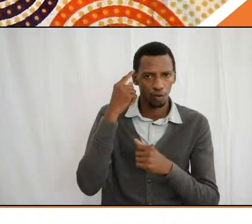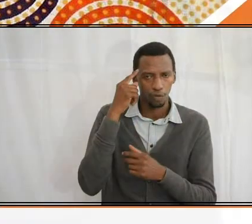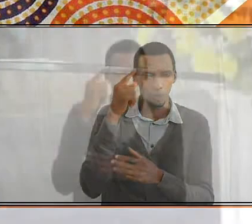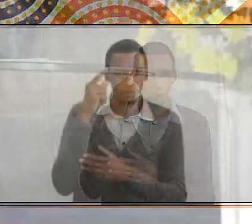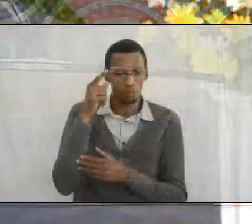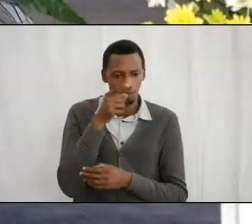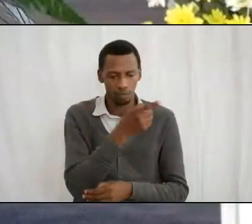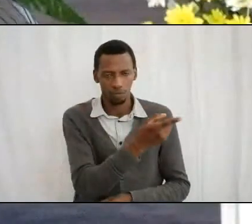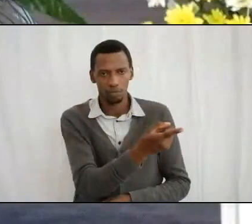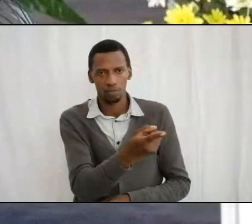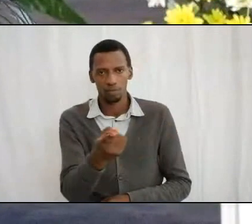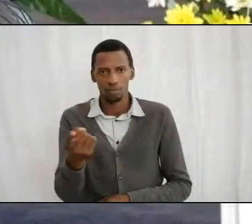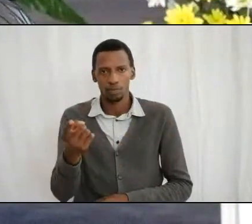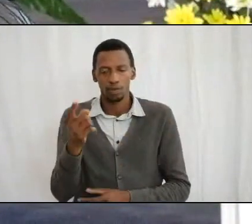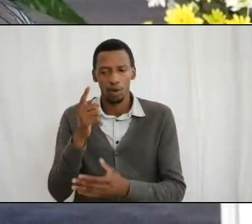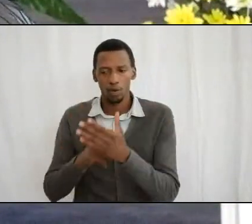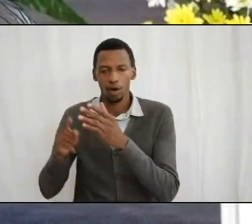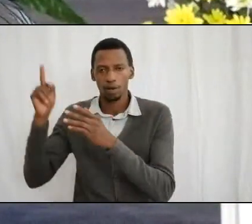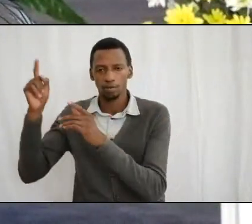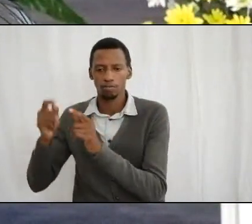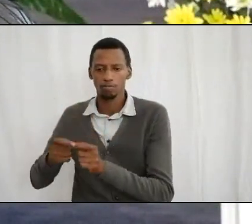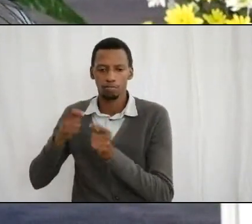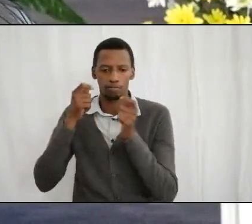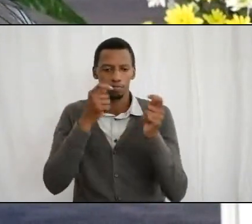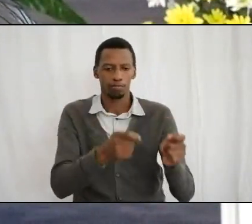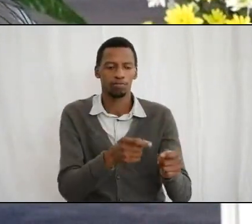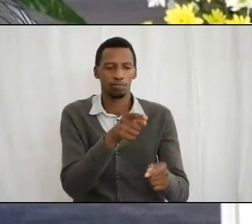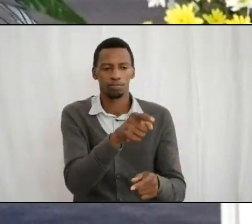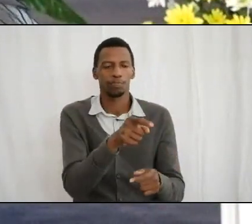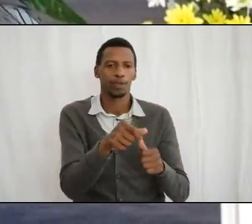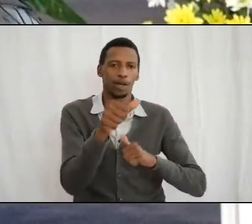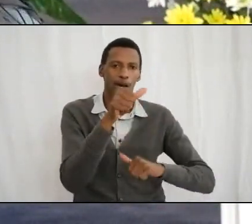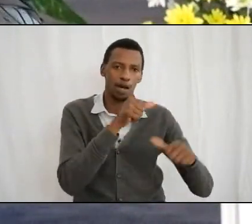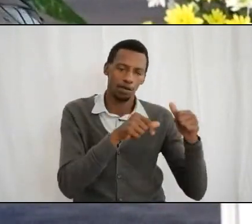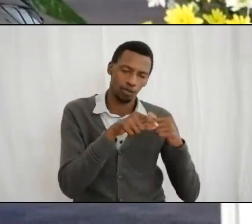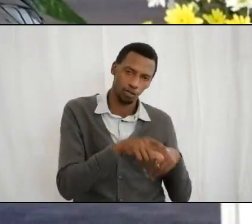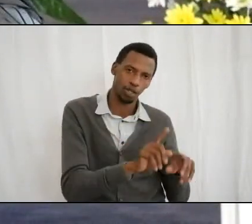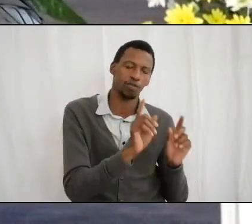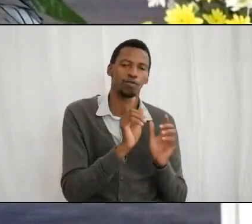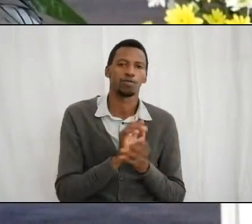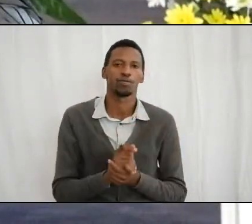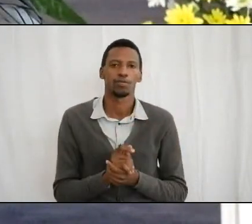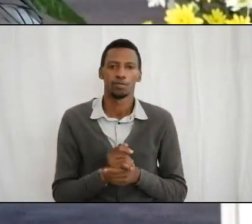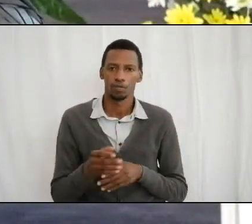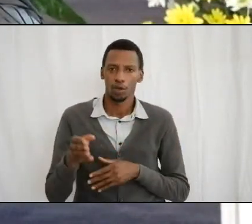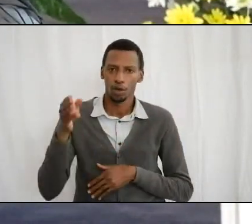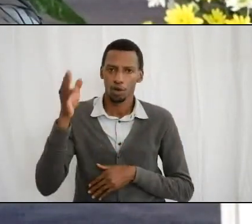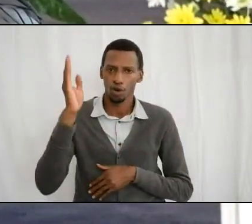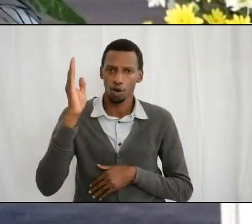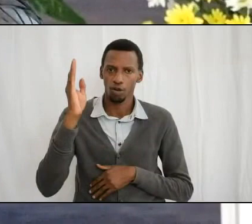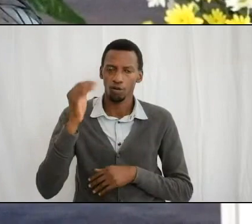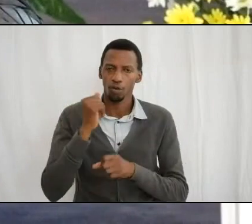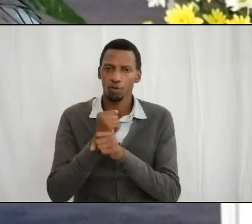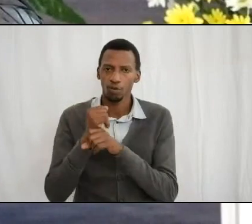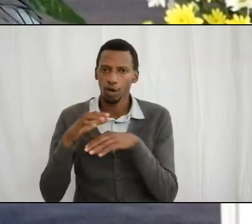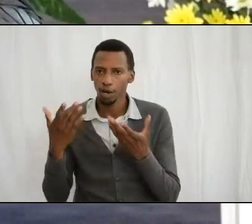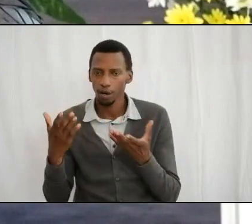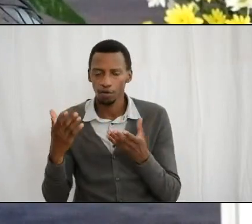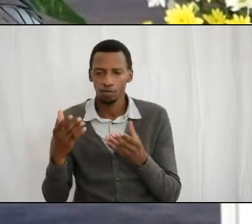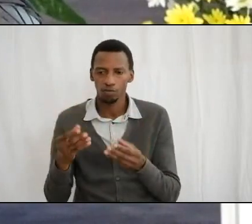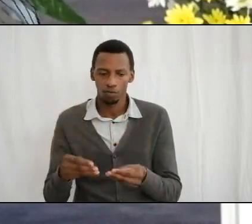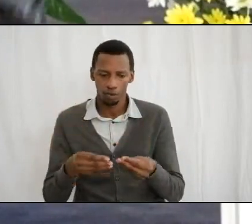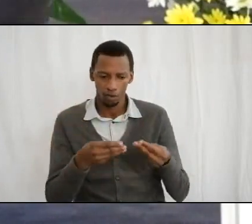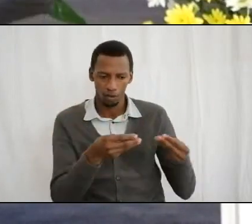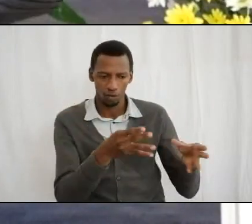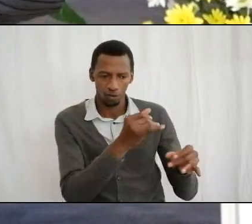what he has gifted you to do for yourself. God operates through delegation and free